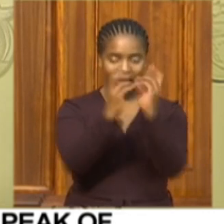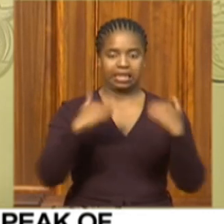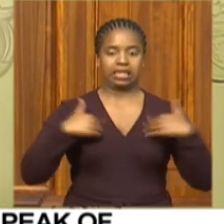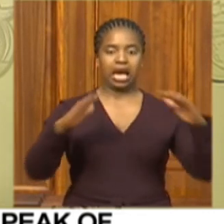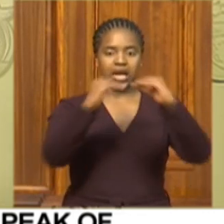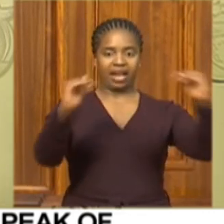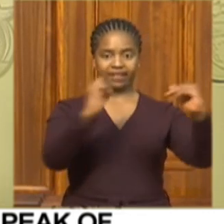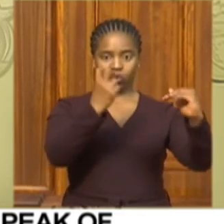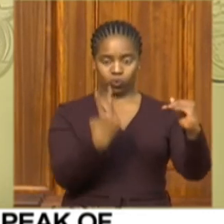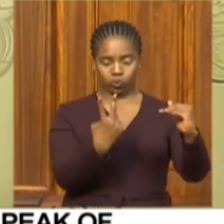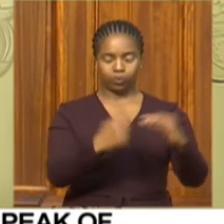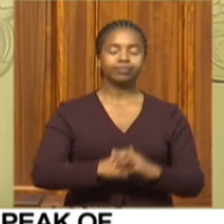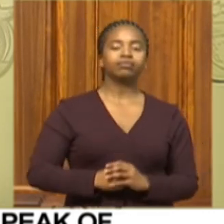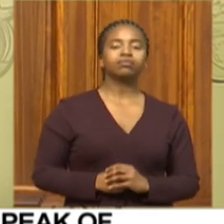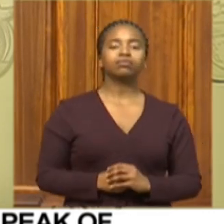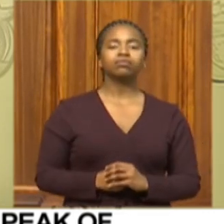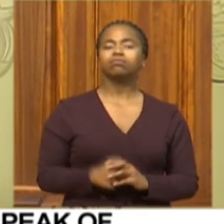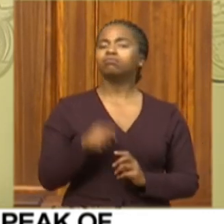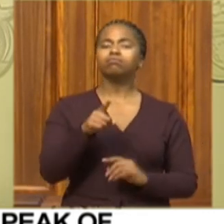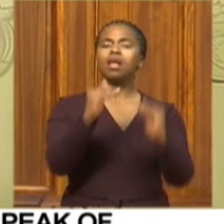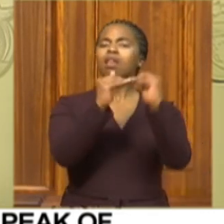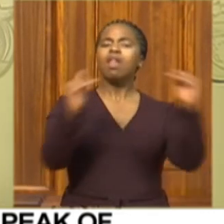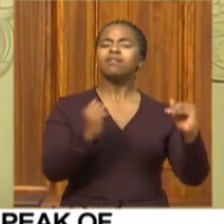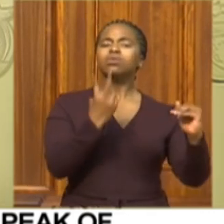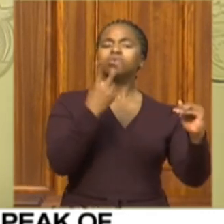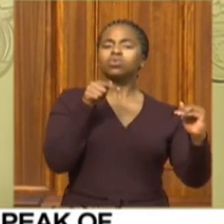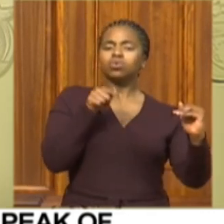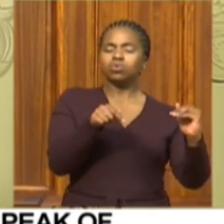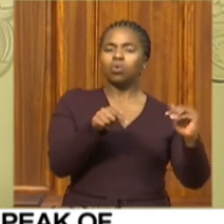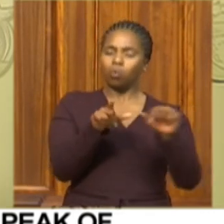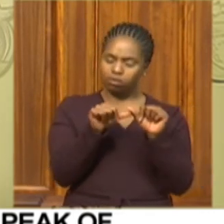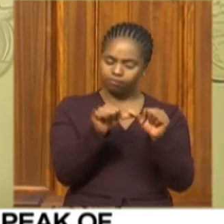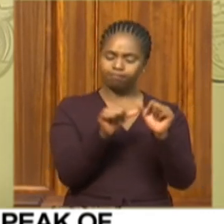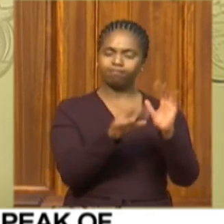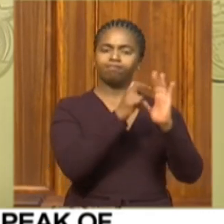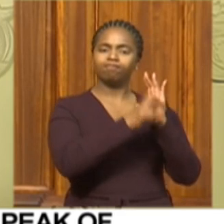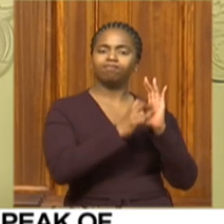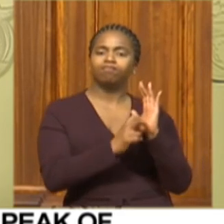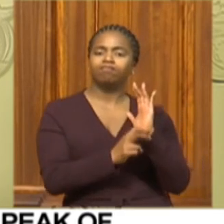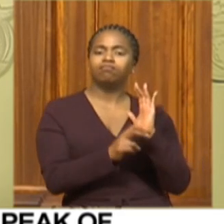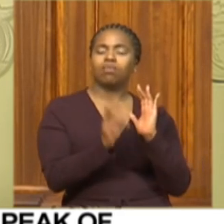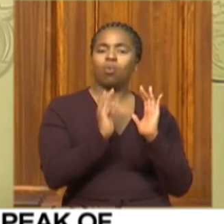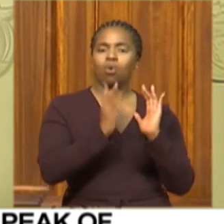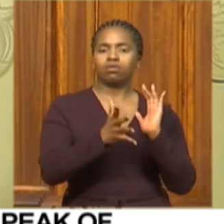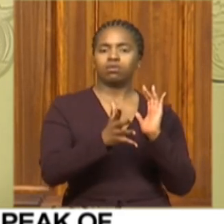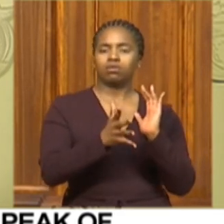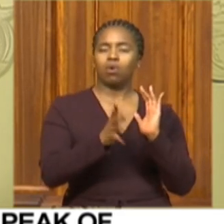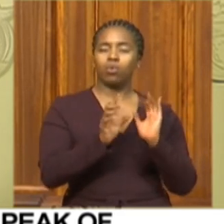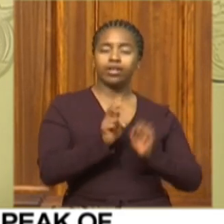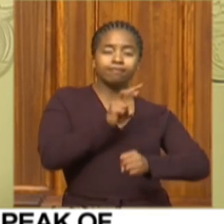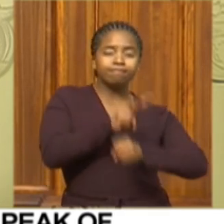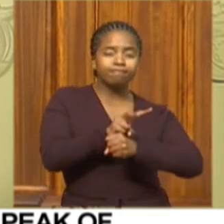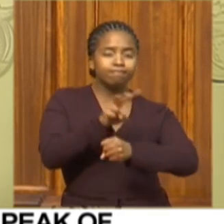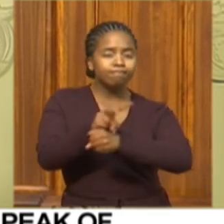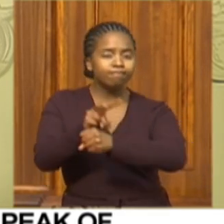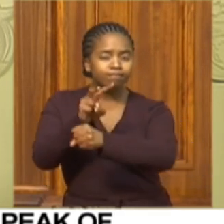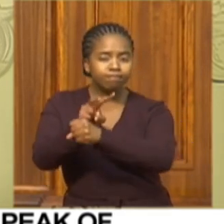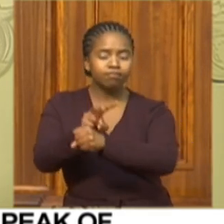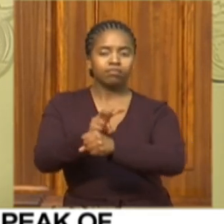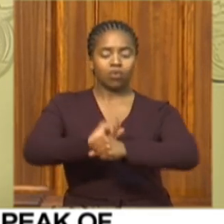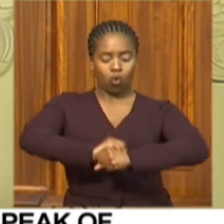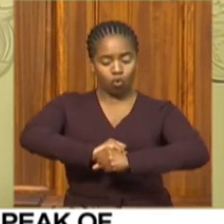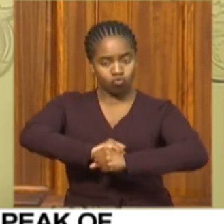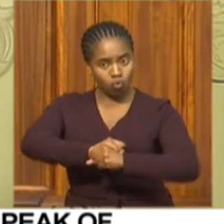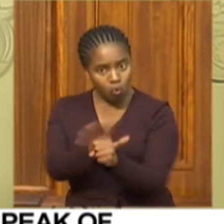risk-adjusted strategy in dealing with the pandemic means that there is moderate COVID-19 spread